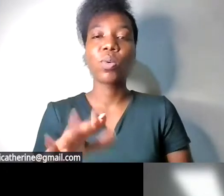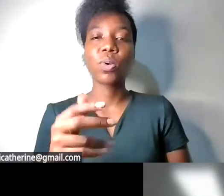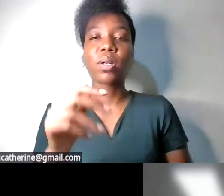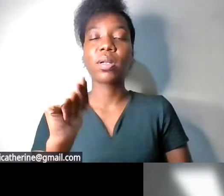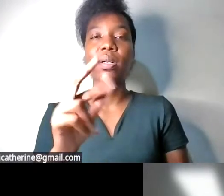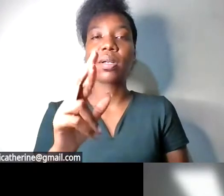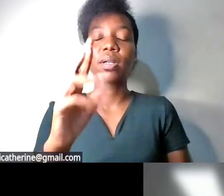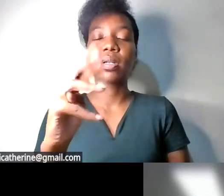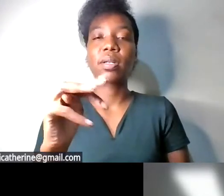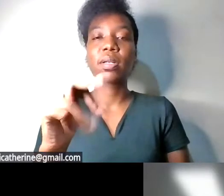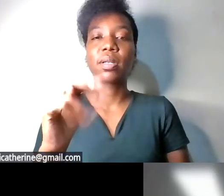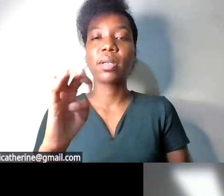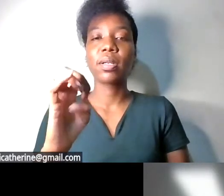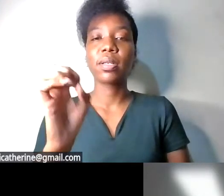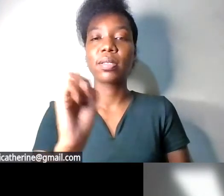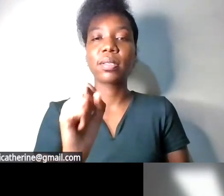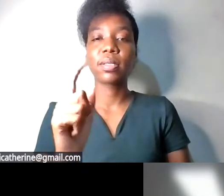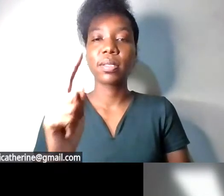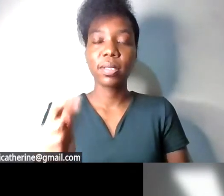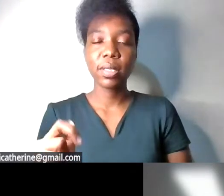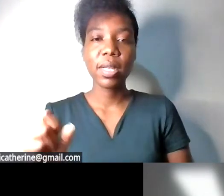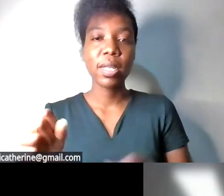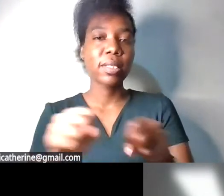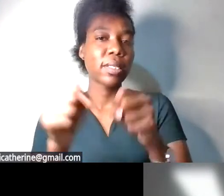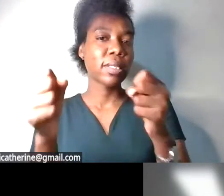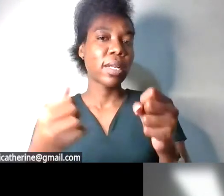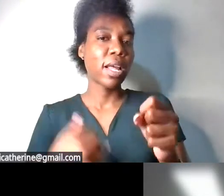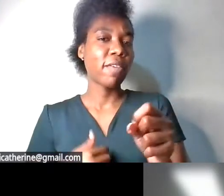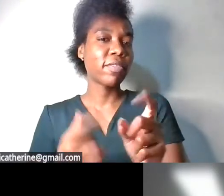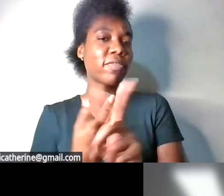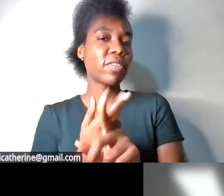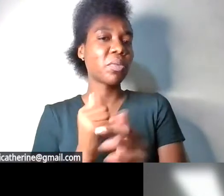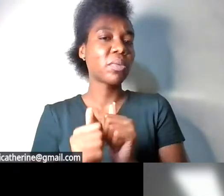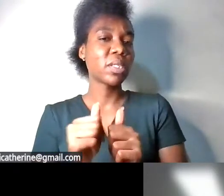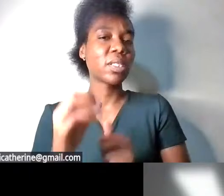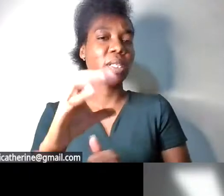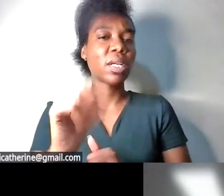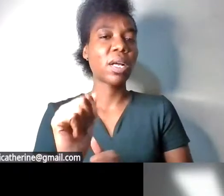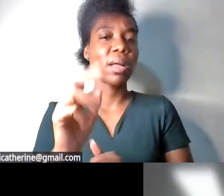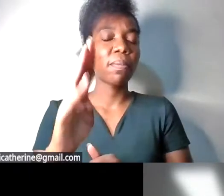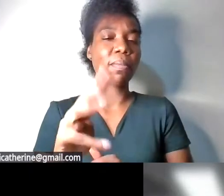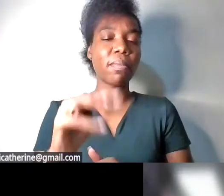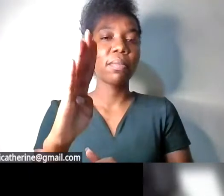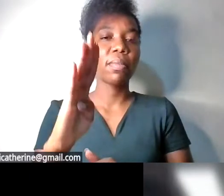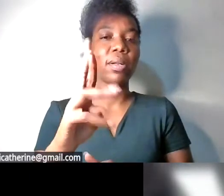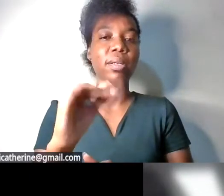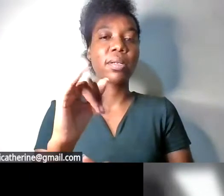with this system compared to Cambridge or IB?